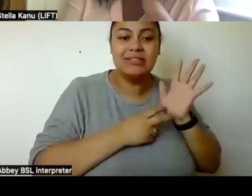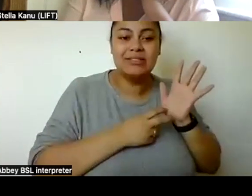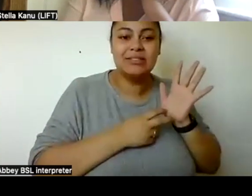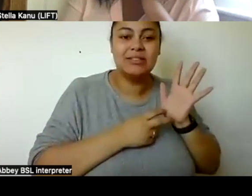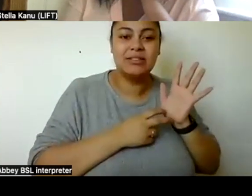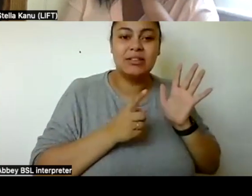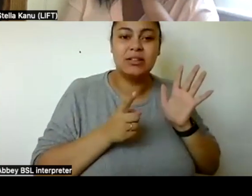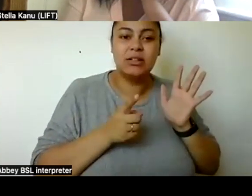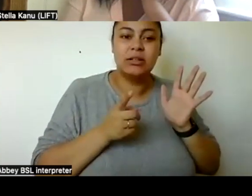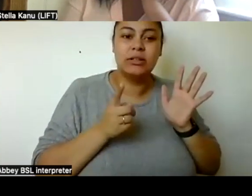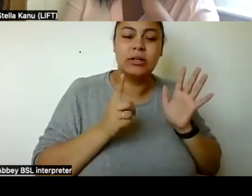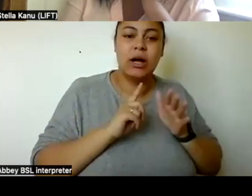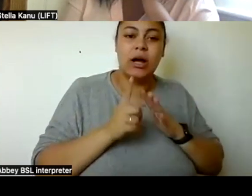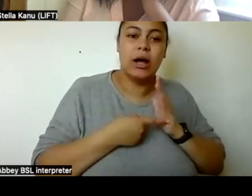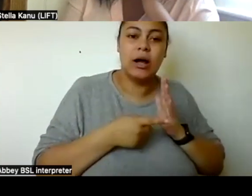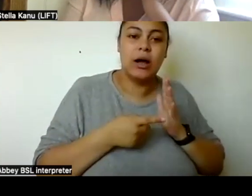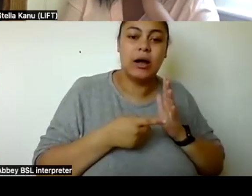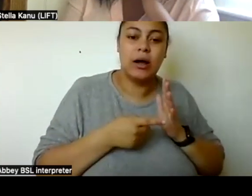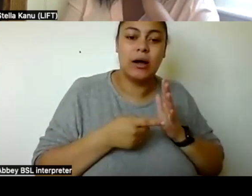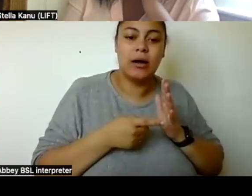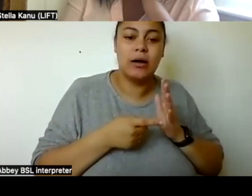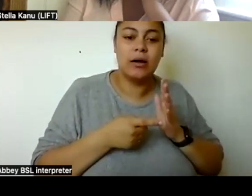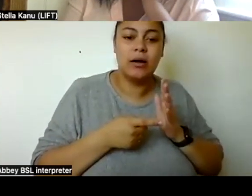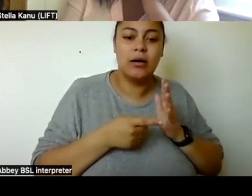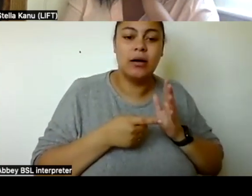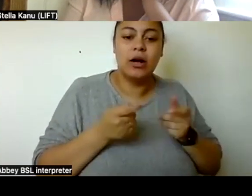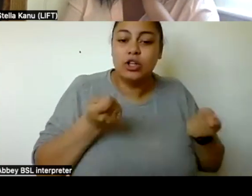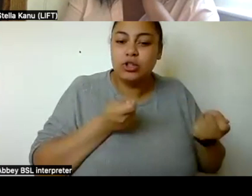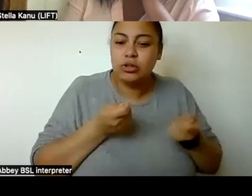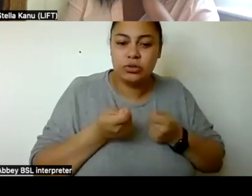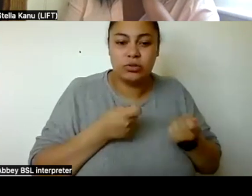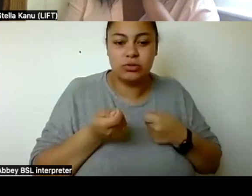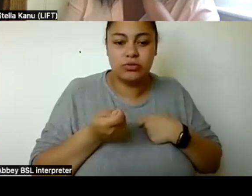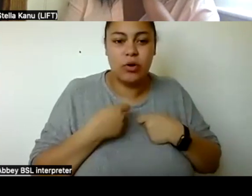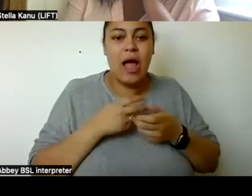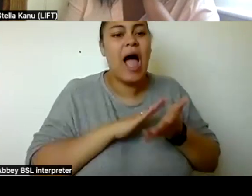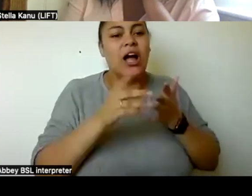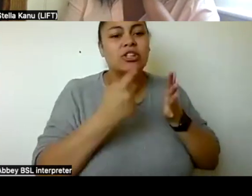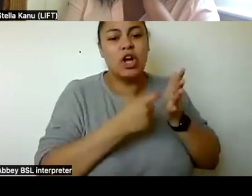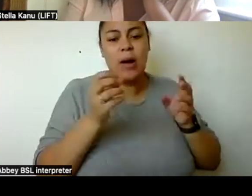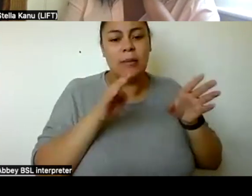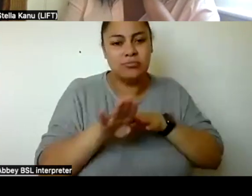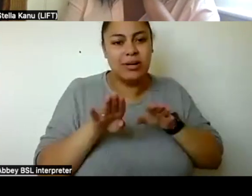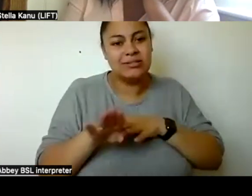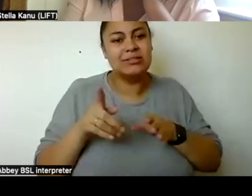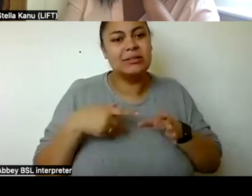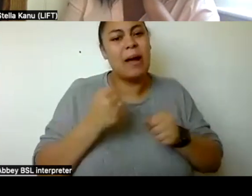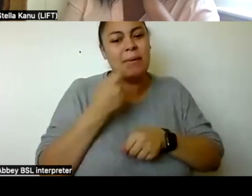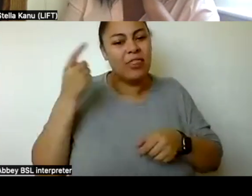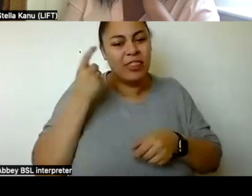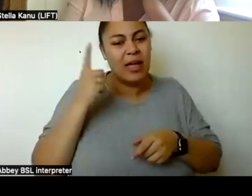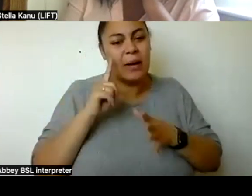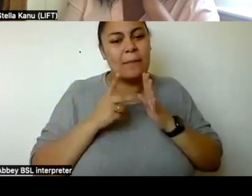is about organisations that have a bias towards control in their HR practice. And that really made me think about the ways that we